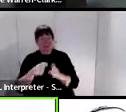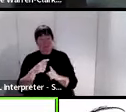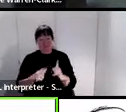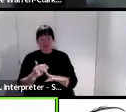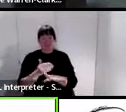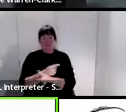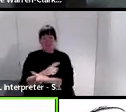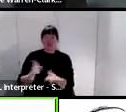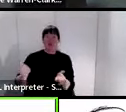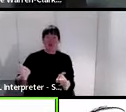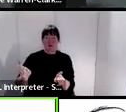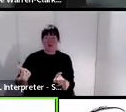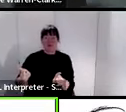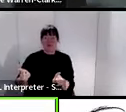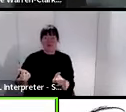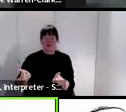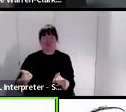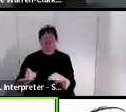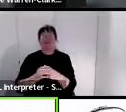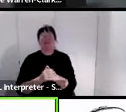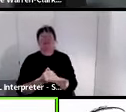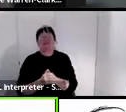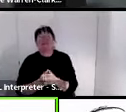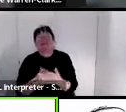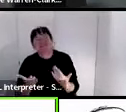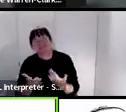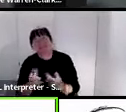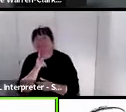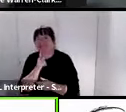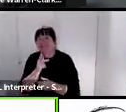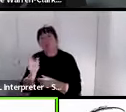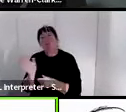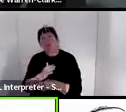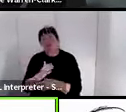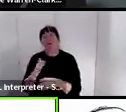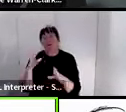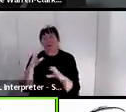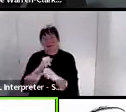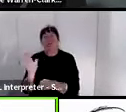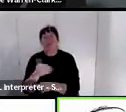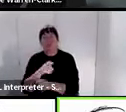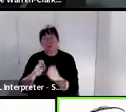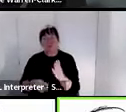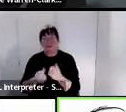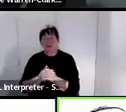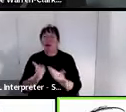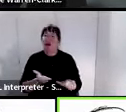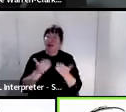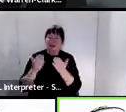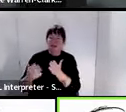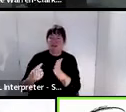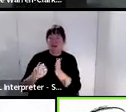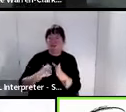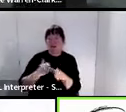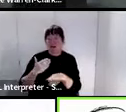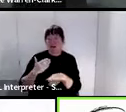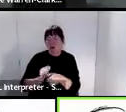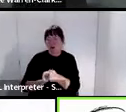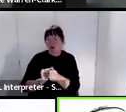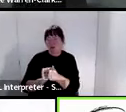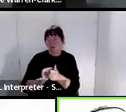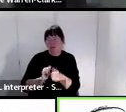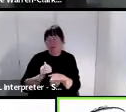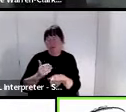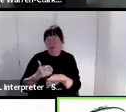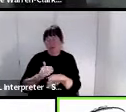I could pass on to my colleague Rebekah to expand on a few points. Thanks, Amy. My name's